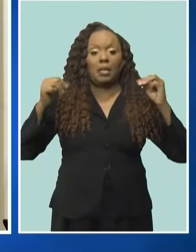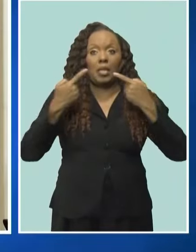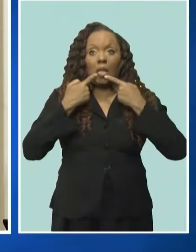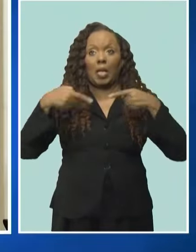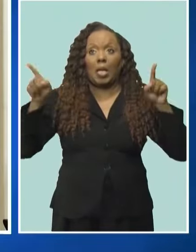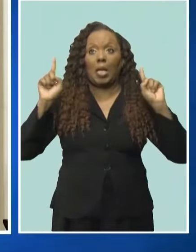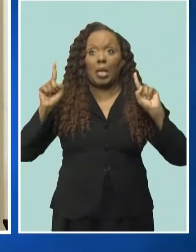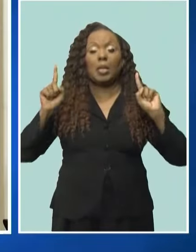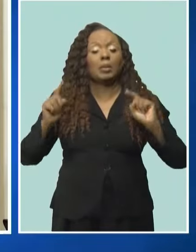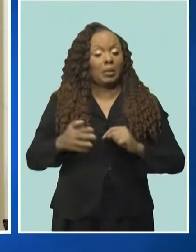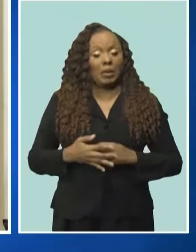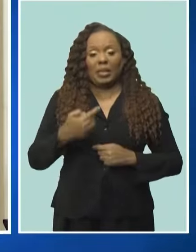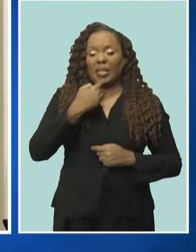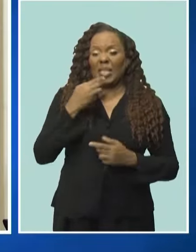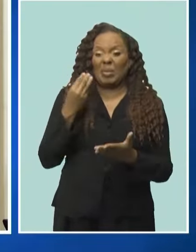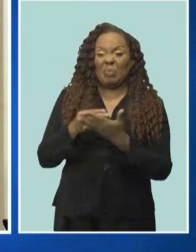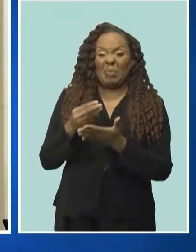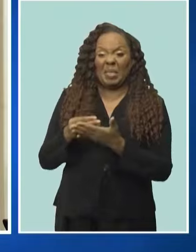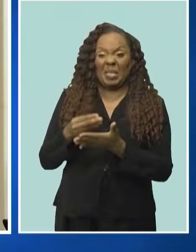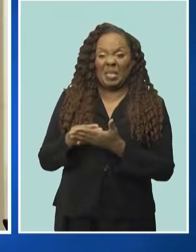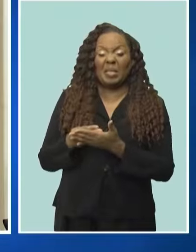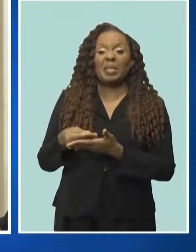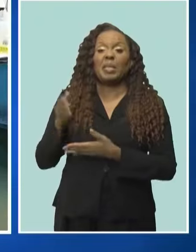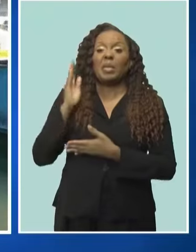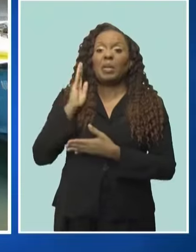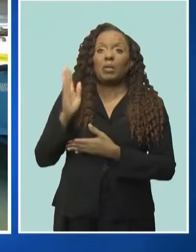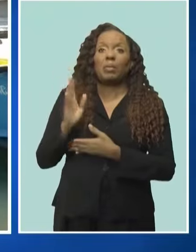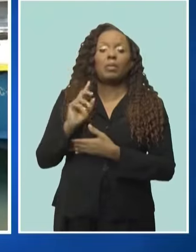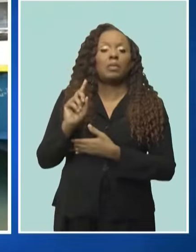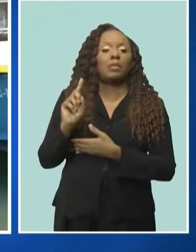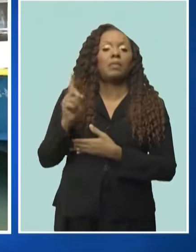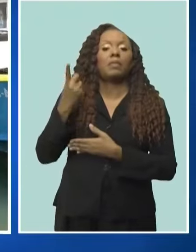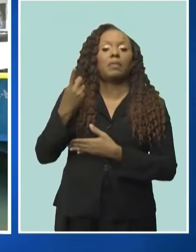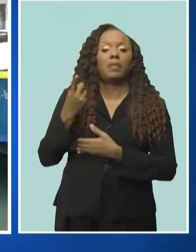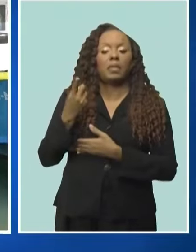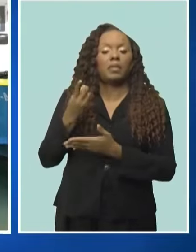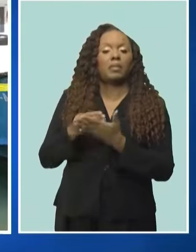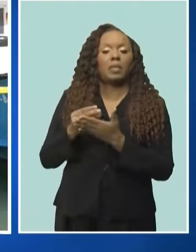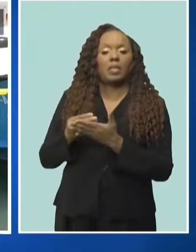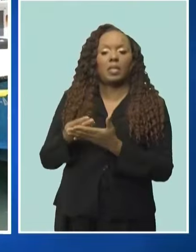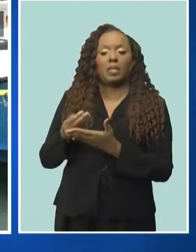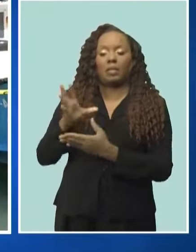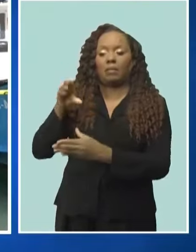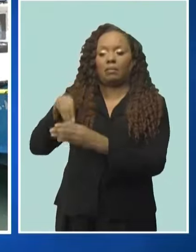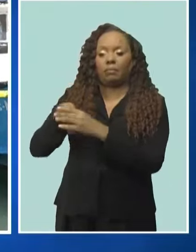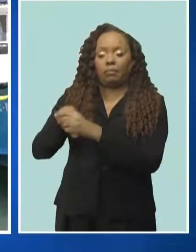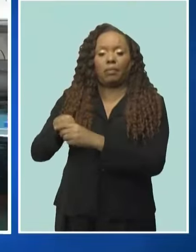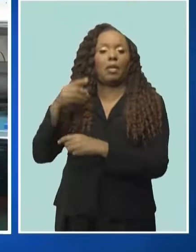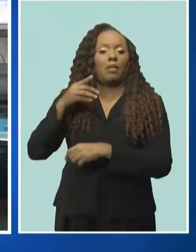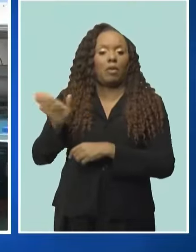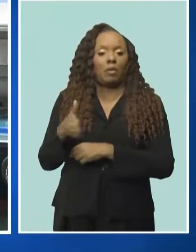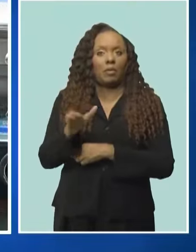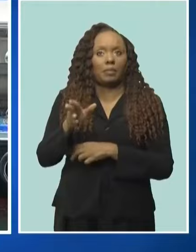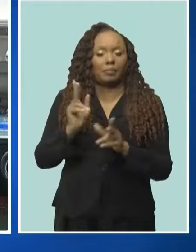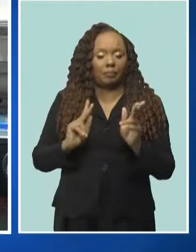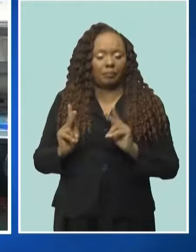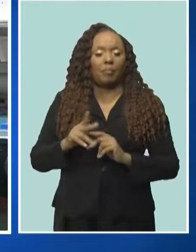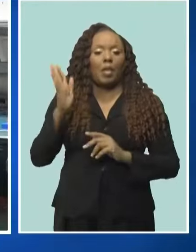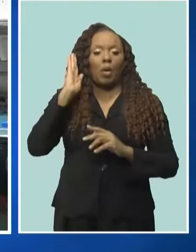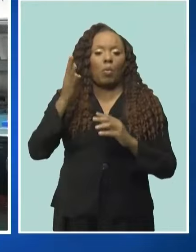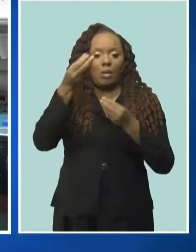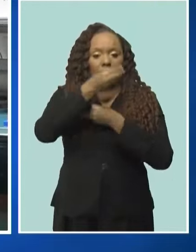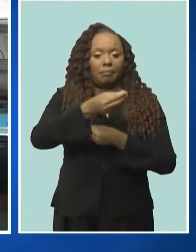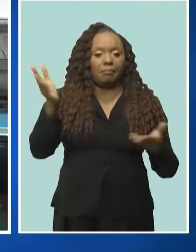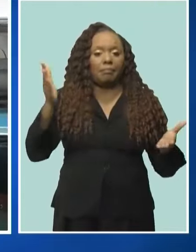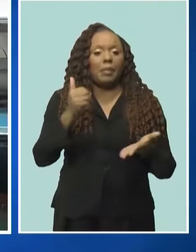Motley, who says the money will be the first to be placed in a benevolent fund for fisherfolk. She says a bank account number will also be